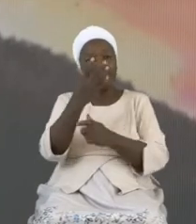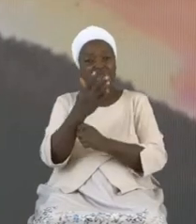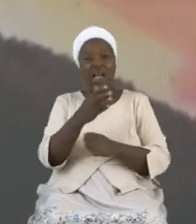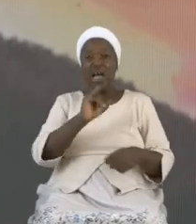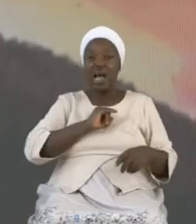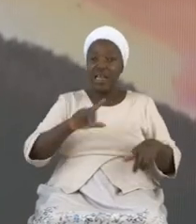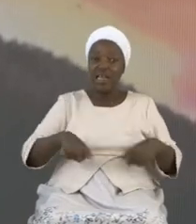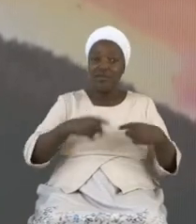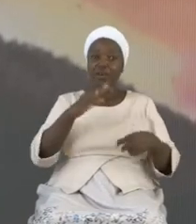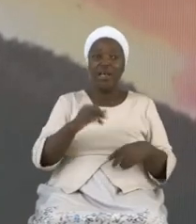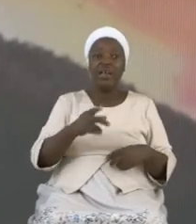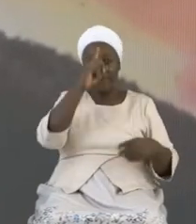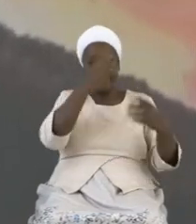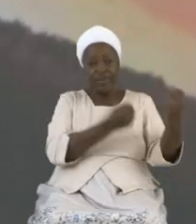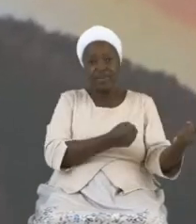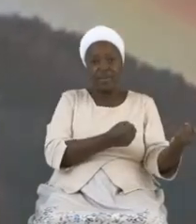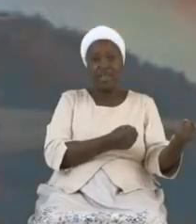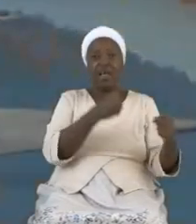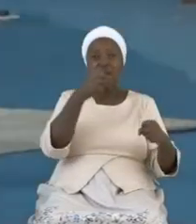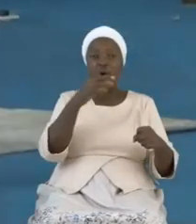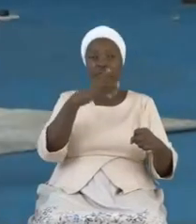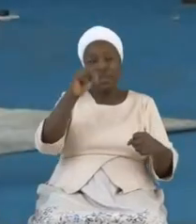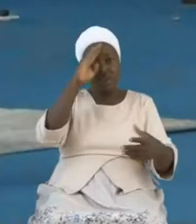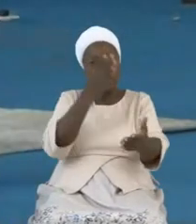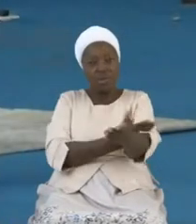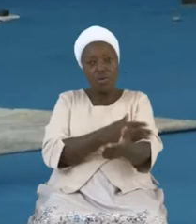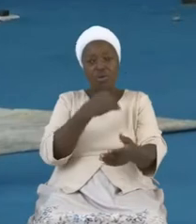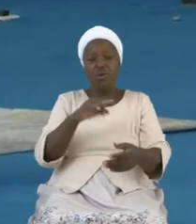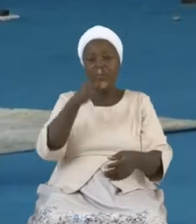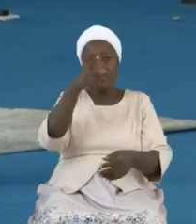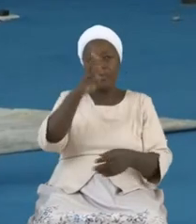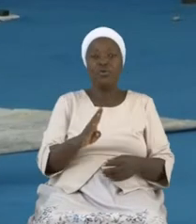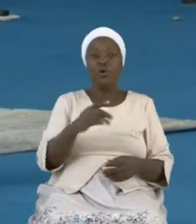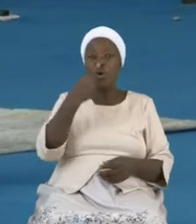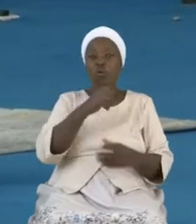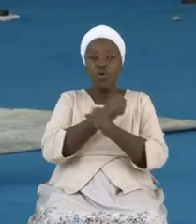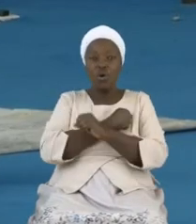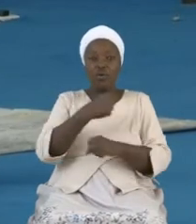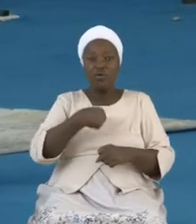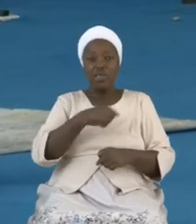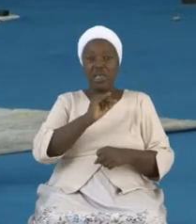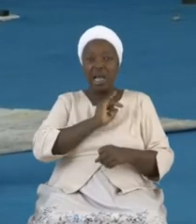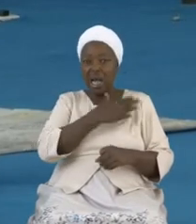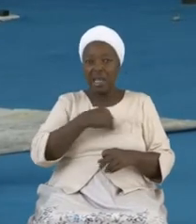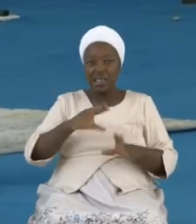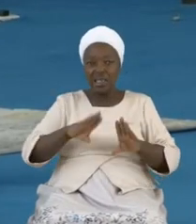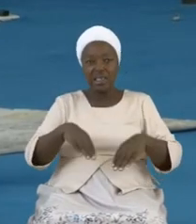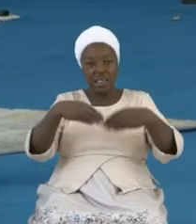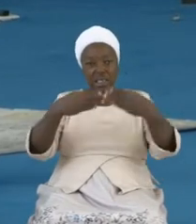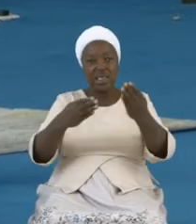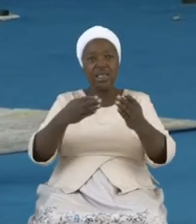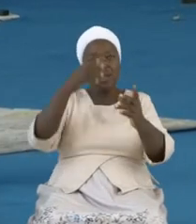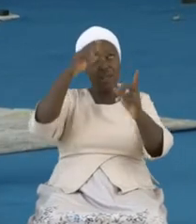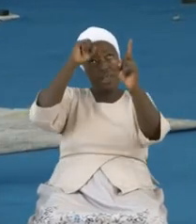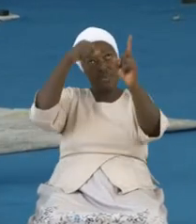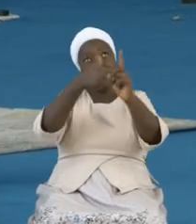the faith of the Son of God, who loved me and gave himself for